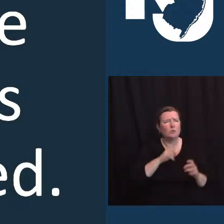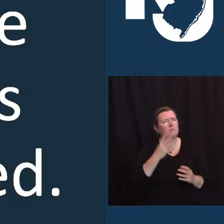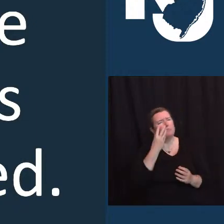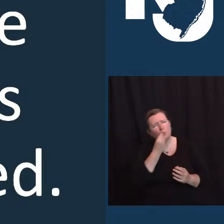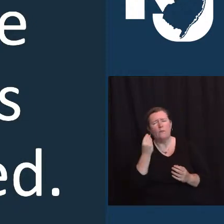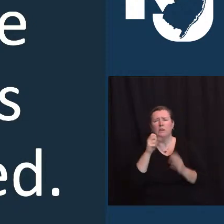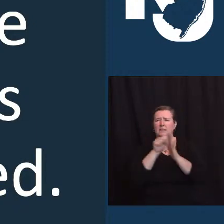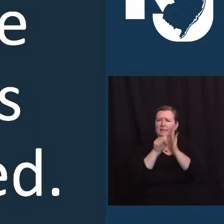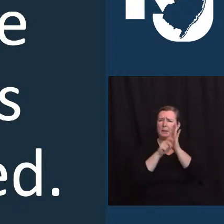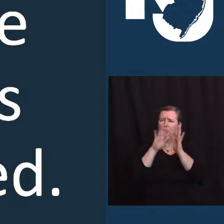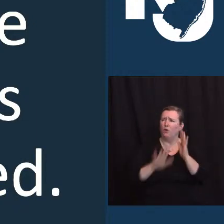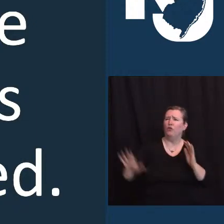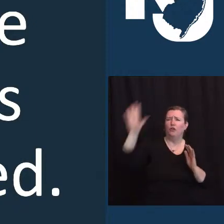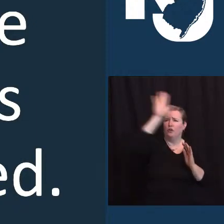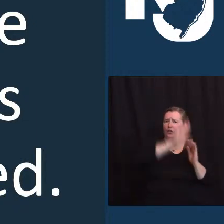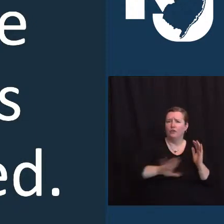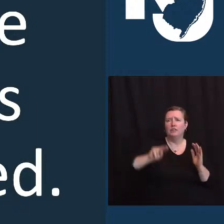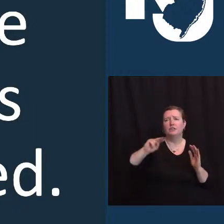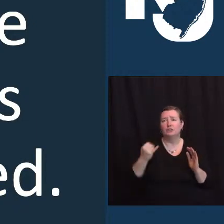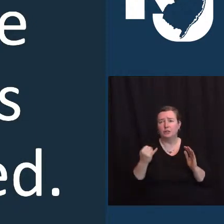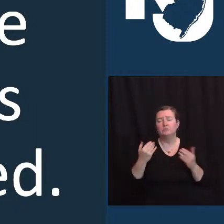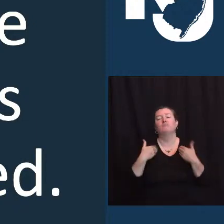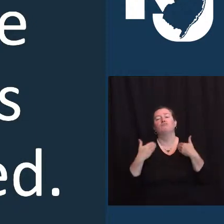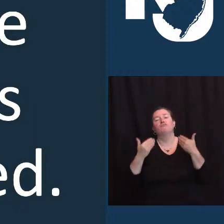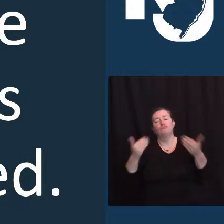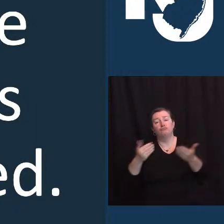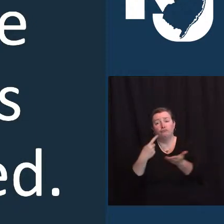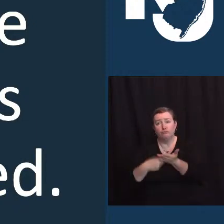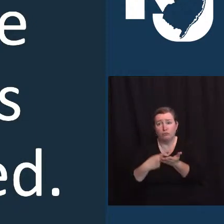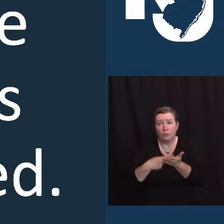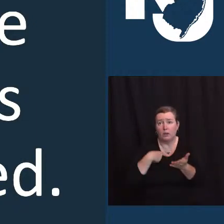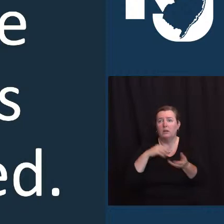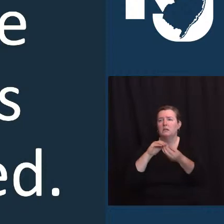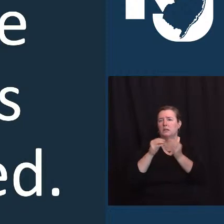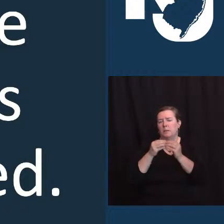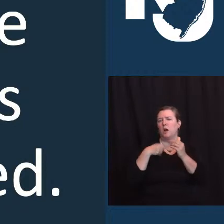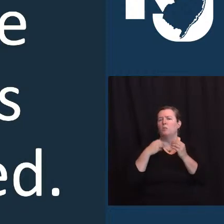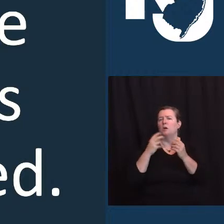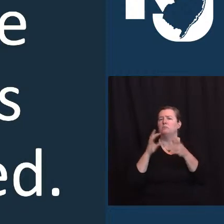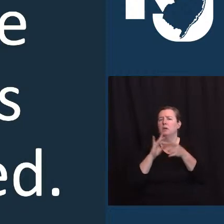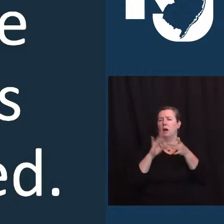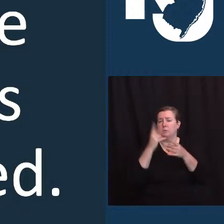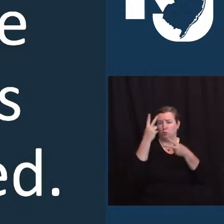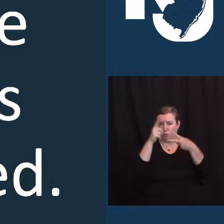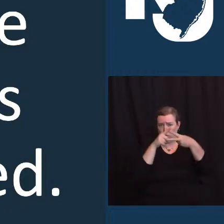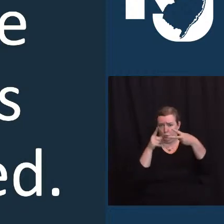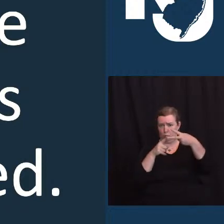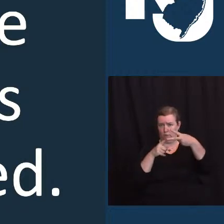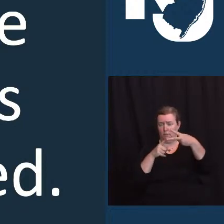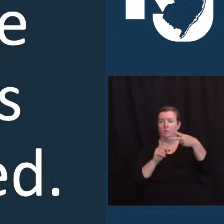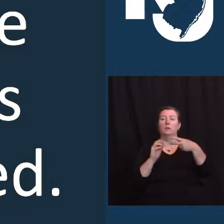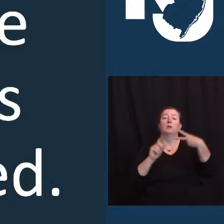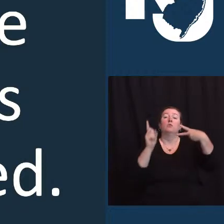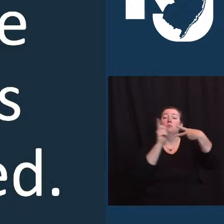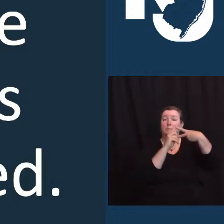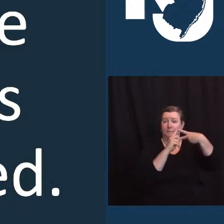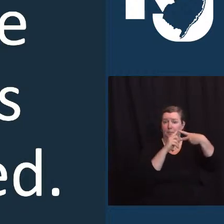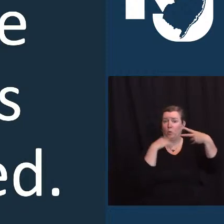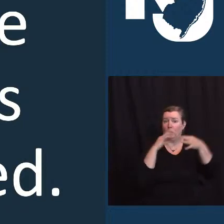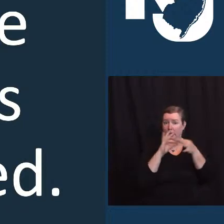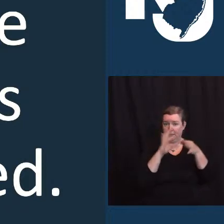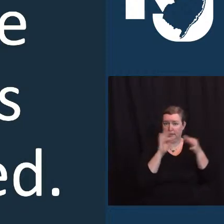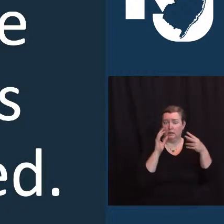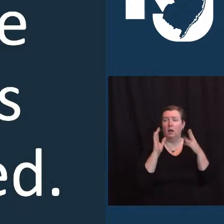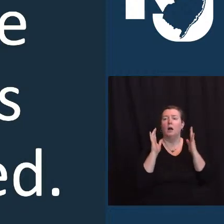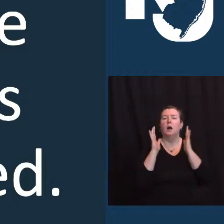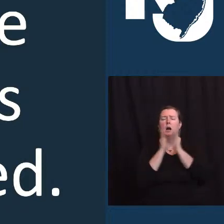we move on to the numbers, two comments that are unrelated to our gathering today. Number one,